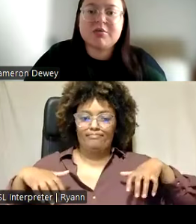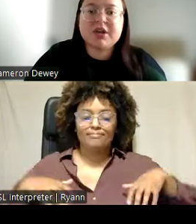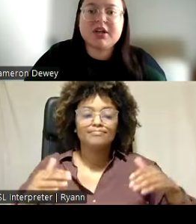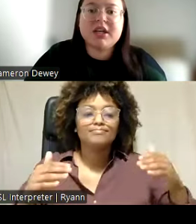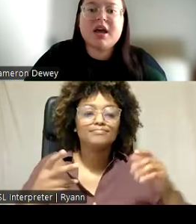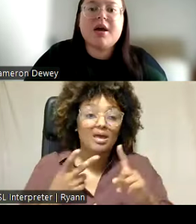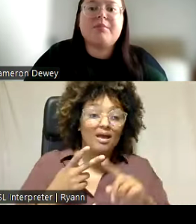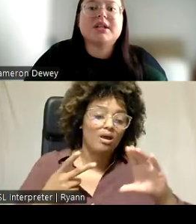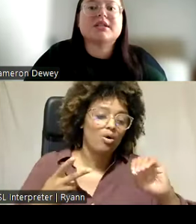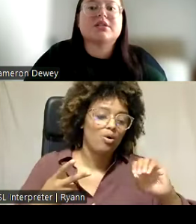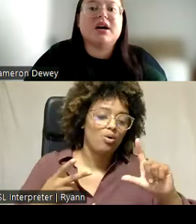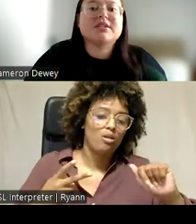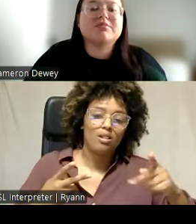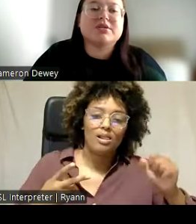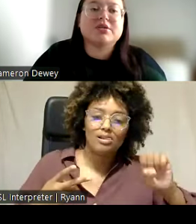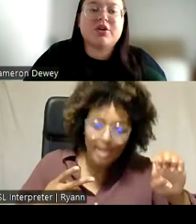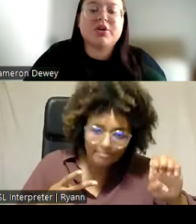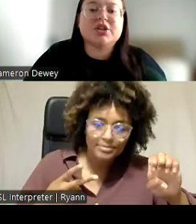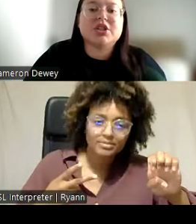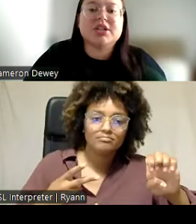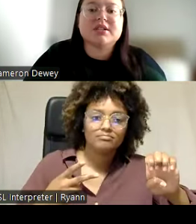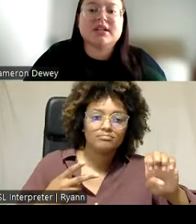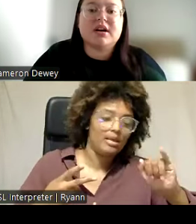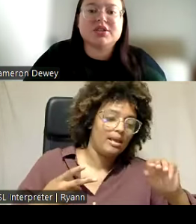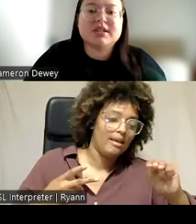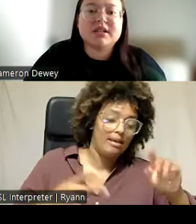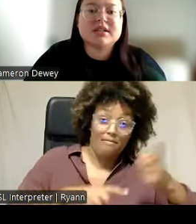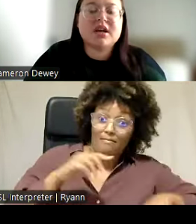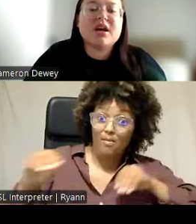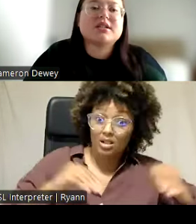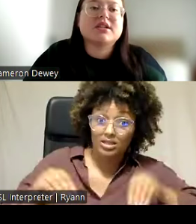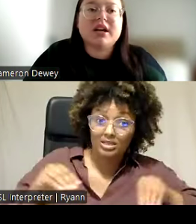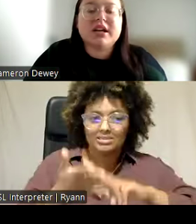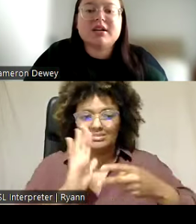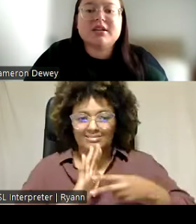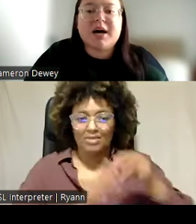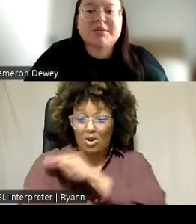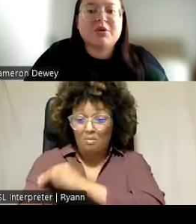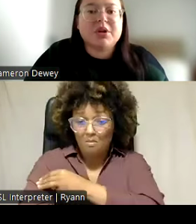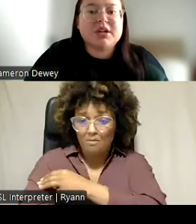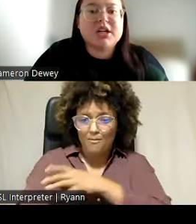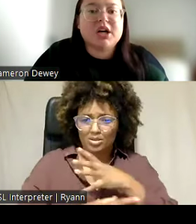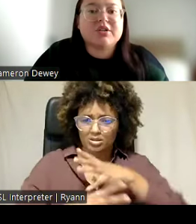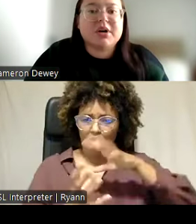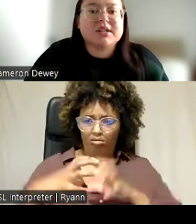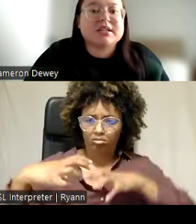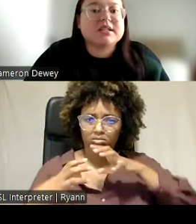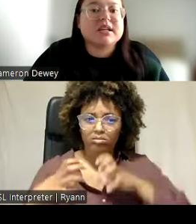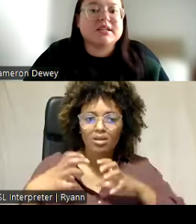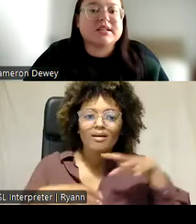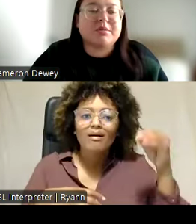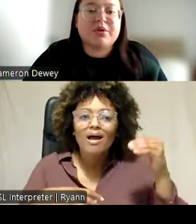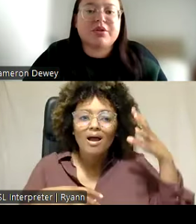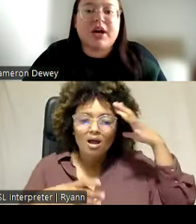tonic immobility, but it's the loss of muscle tone and changes in consciousness. Tonic and collapse immobility are responses